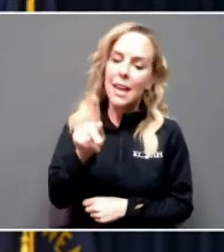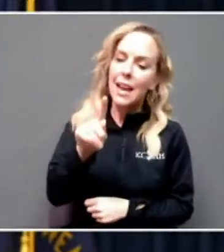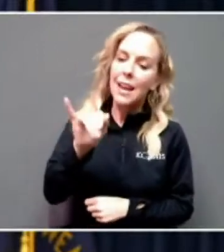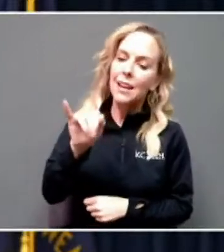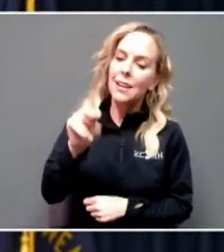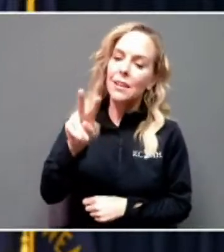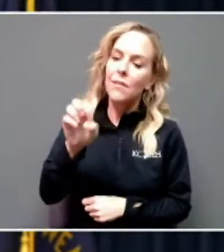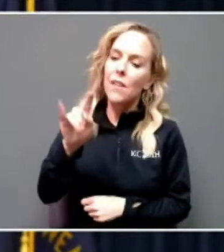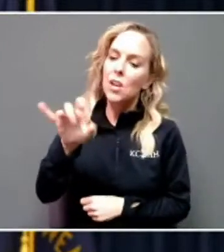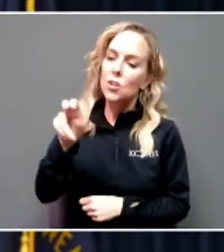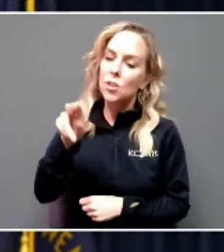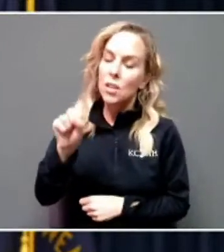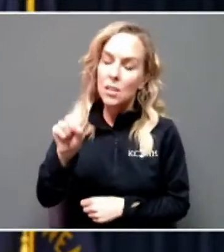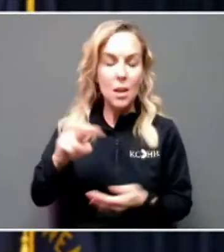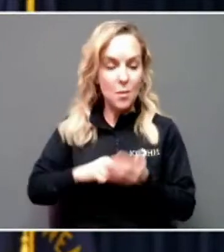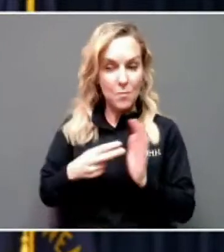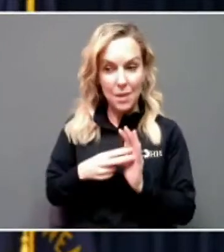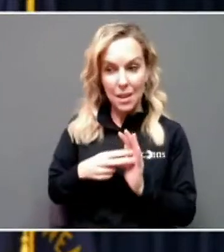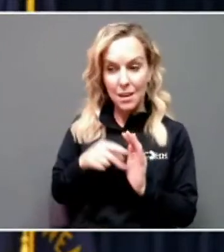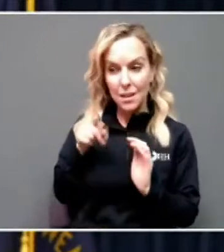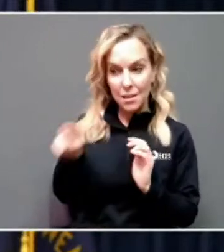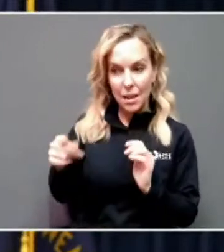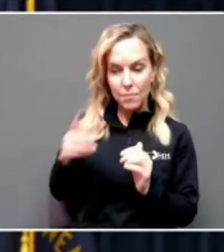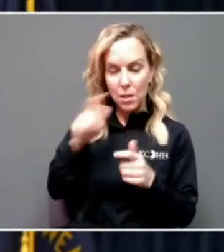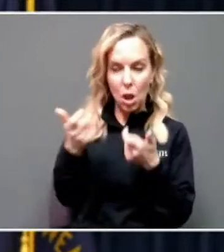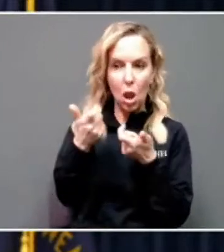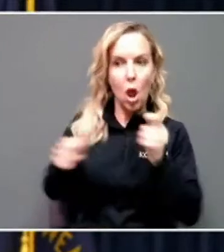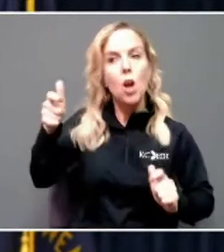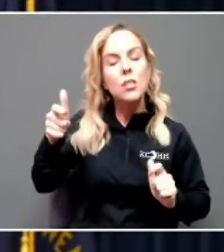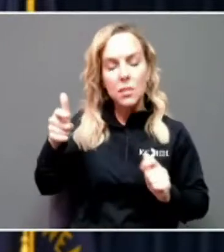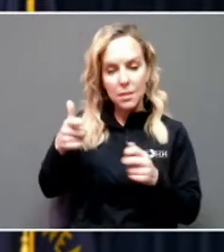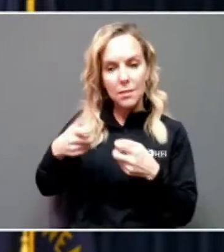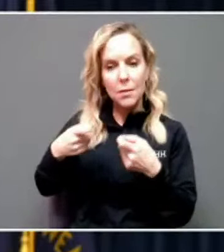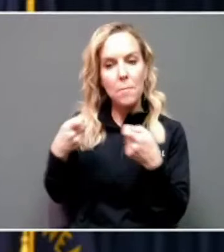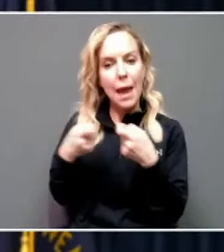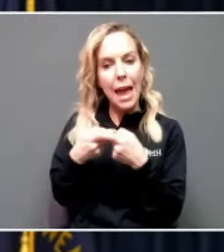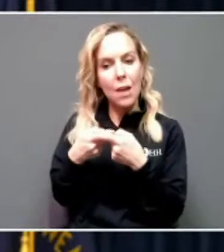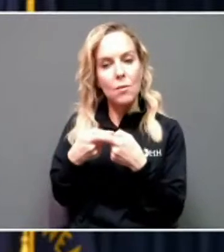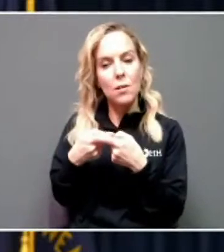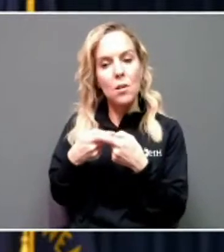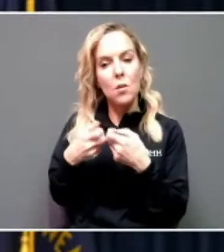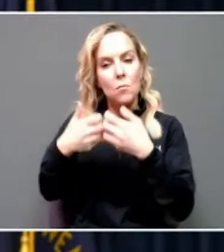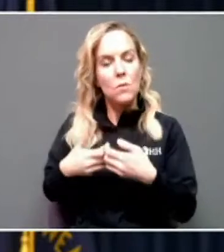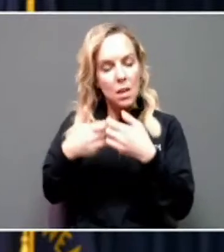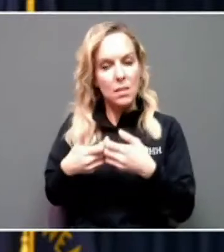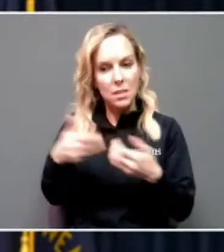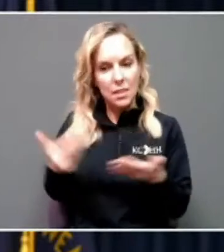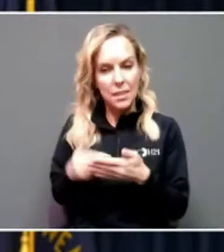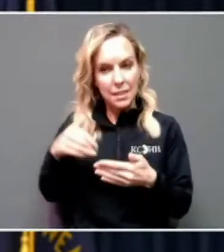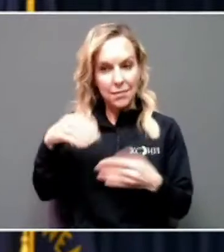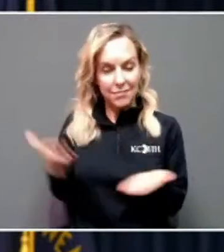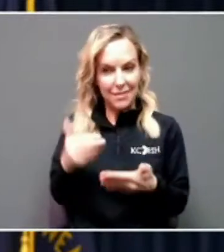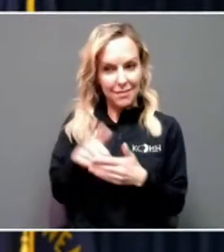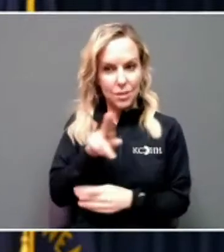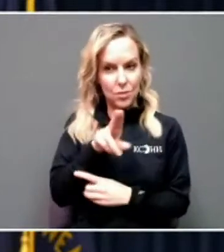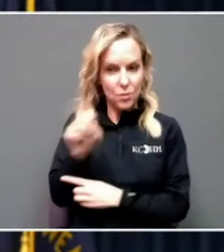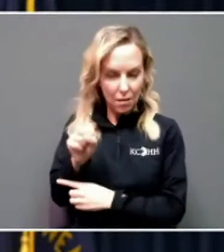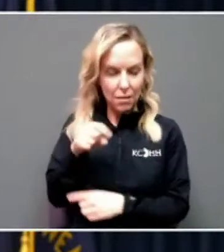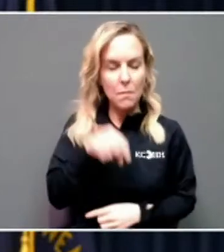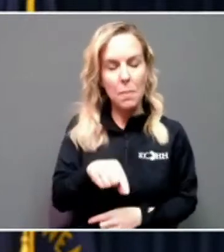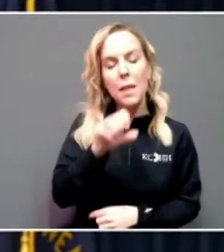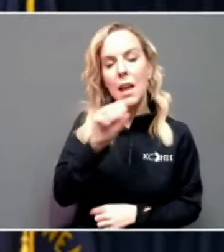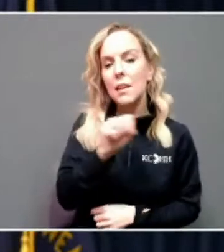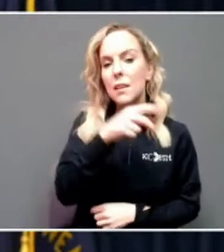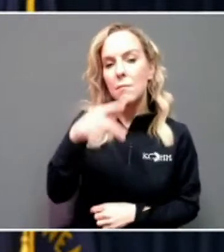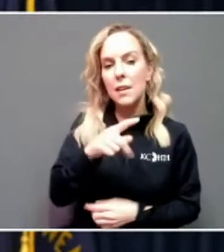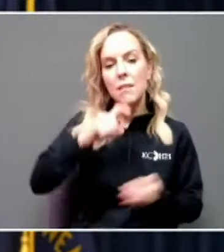largest battery production facility in the United States, were also cited by S&P as key to the decision